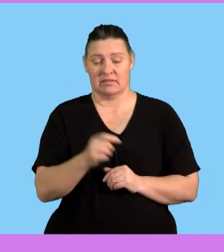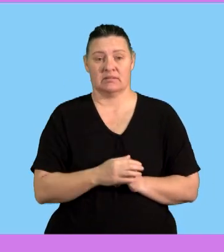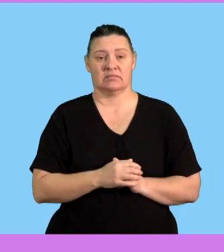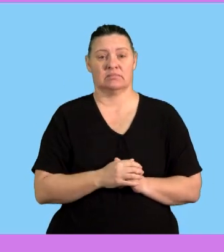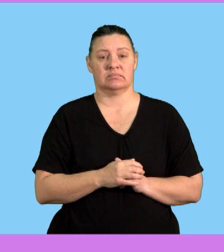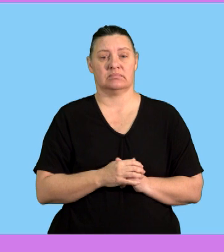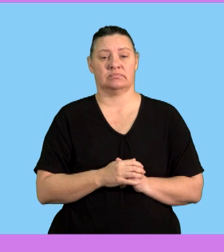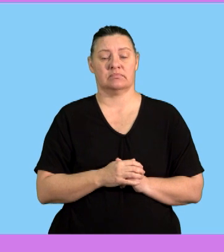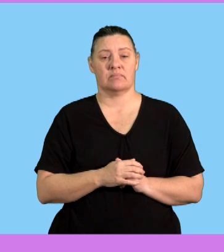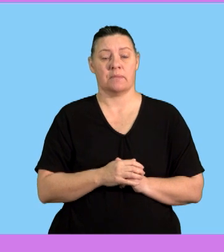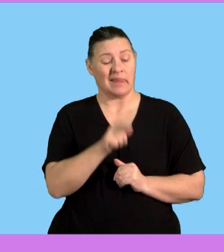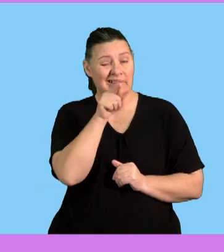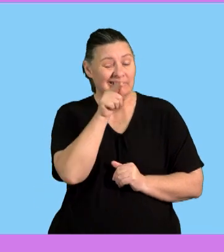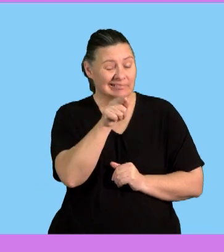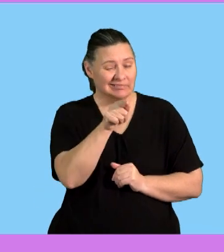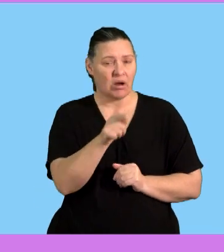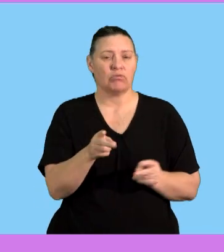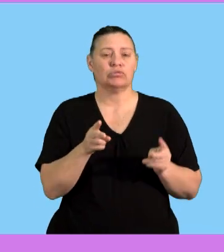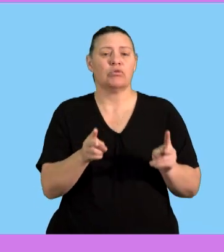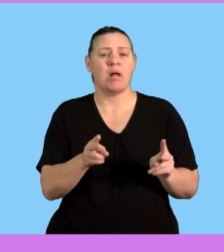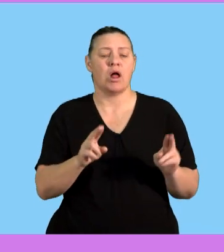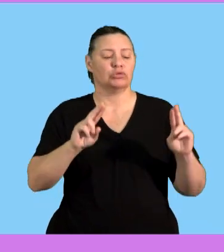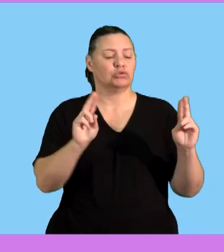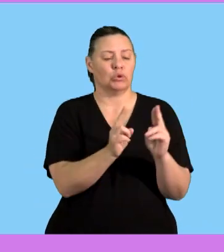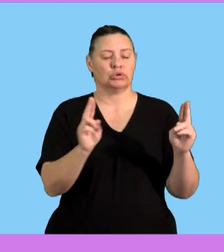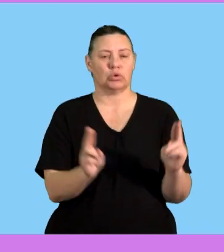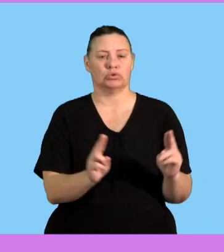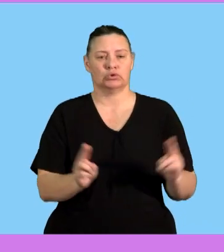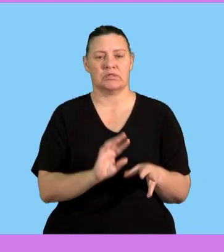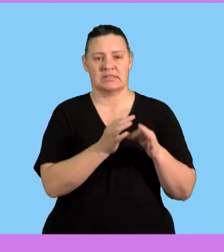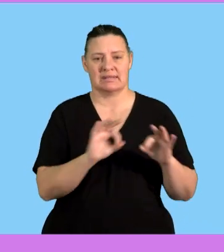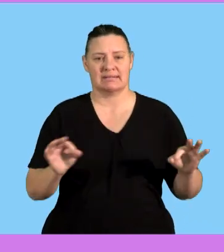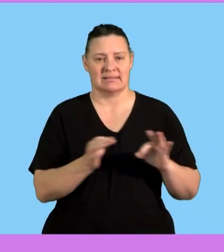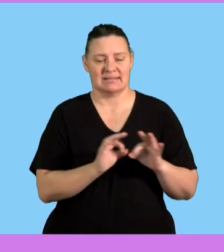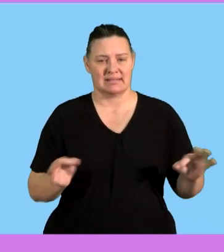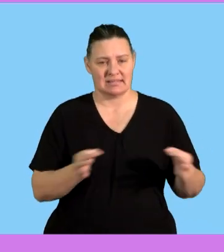right? So that text is normally brief sentences.